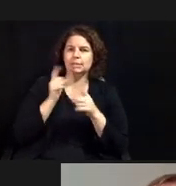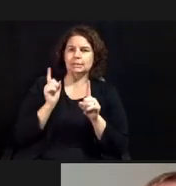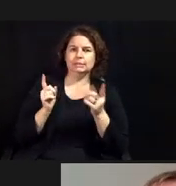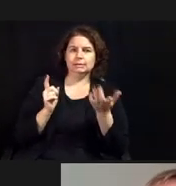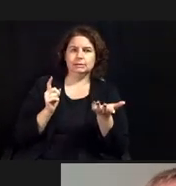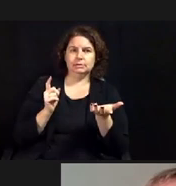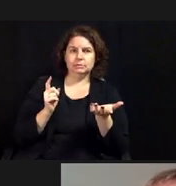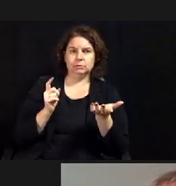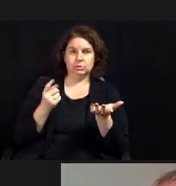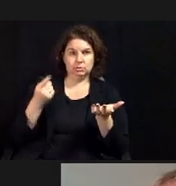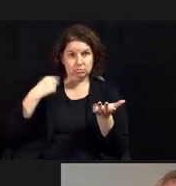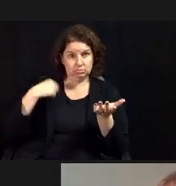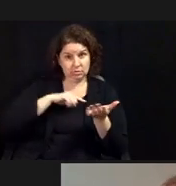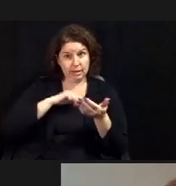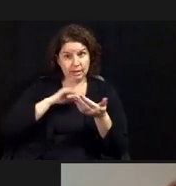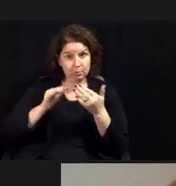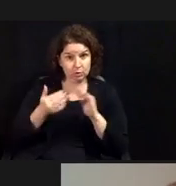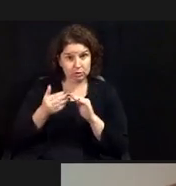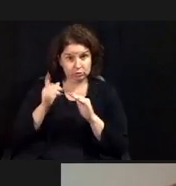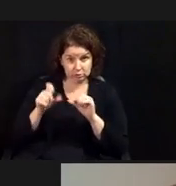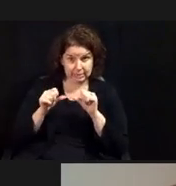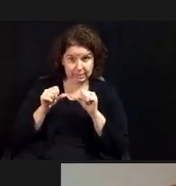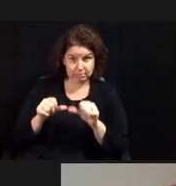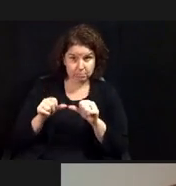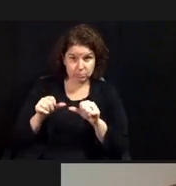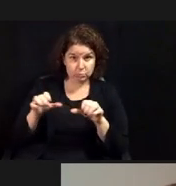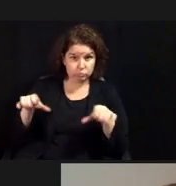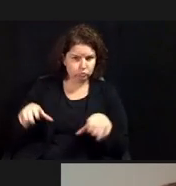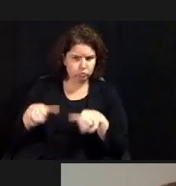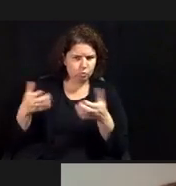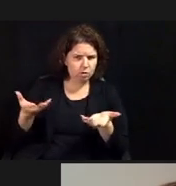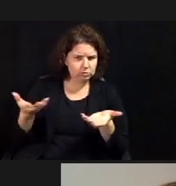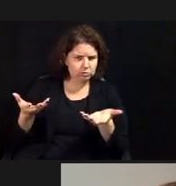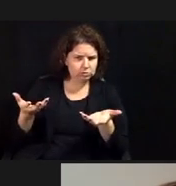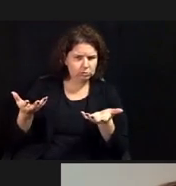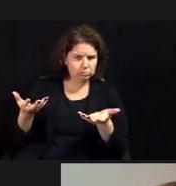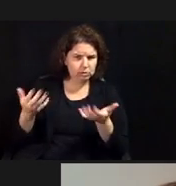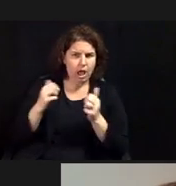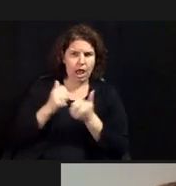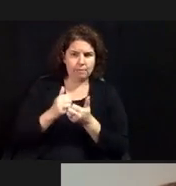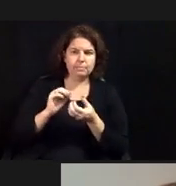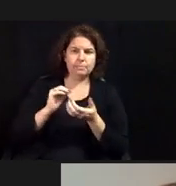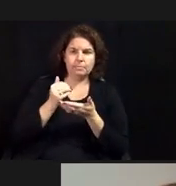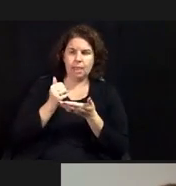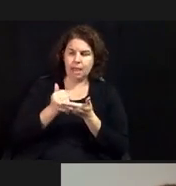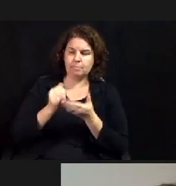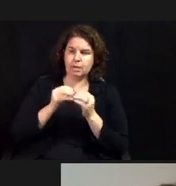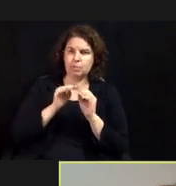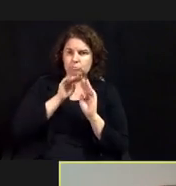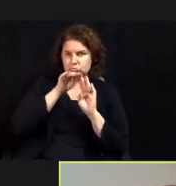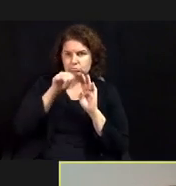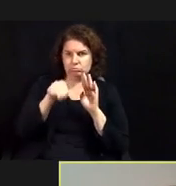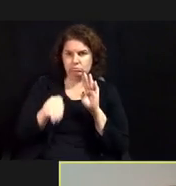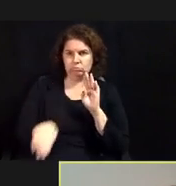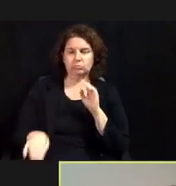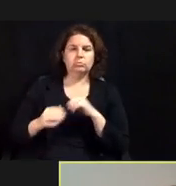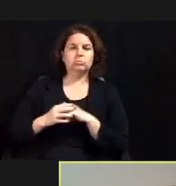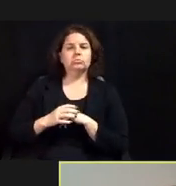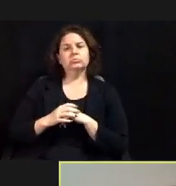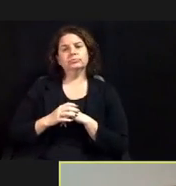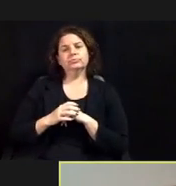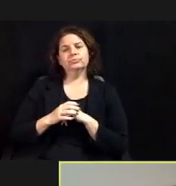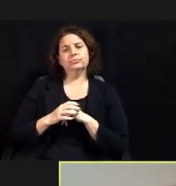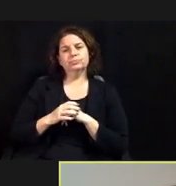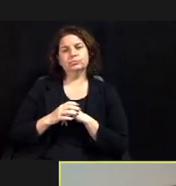keep doing in order to keep our numbers down and to drive them down even further? Right. I mean, we really do